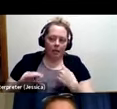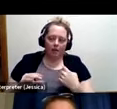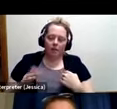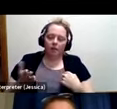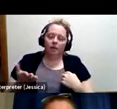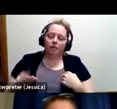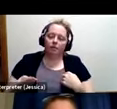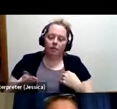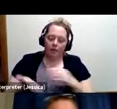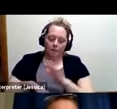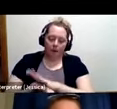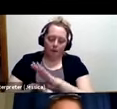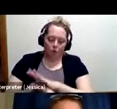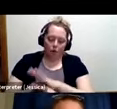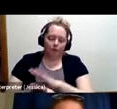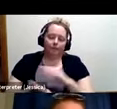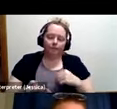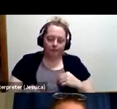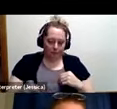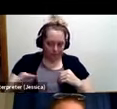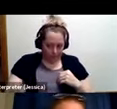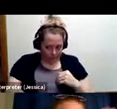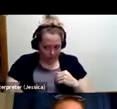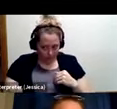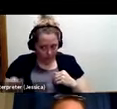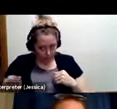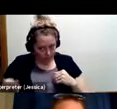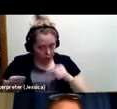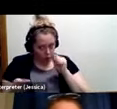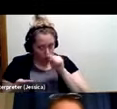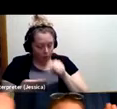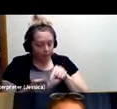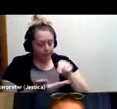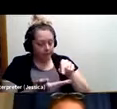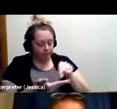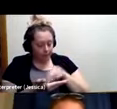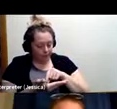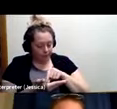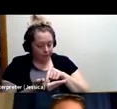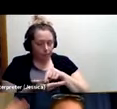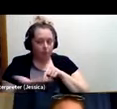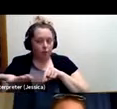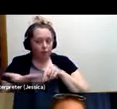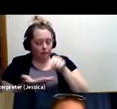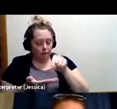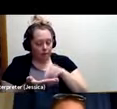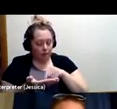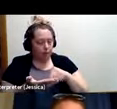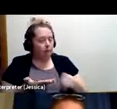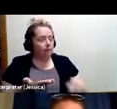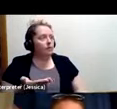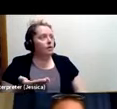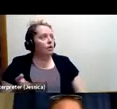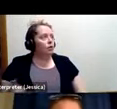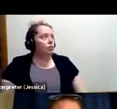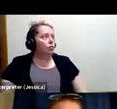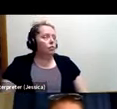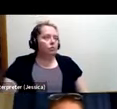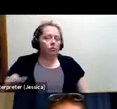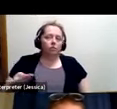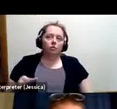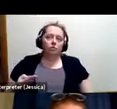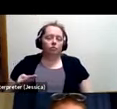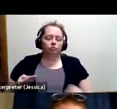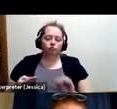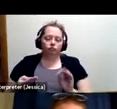out to them. They fill it out. I take it. I write what I need to take. And it's very like, nothing's made a big deal out